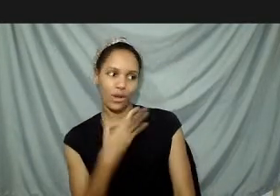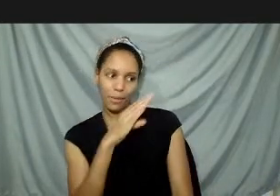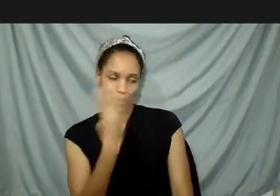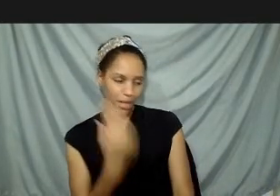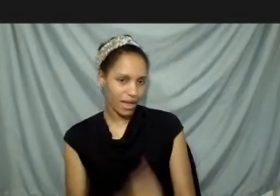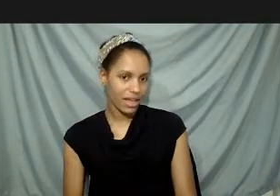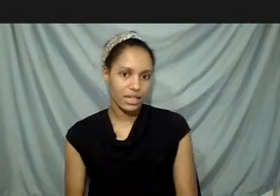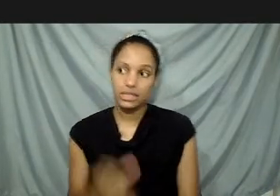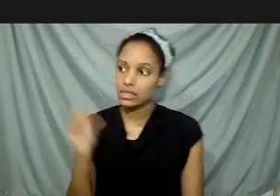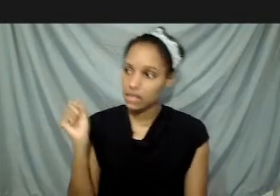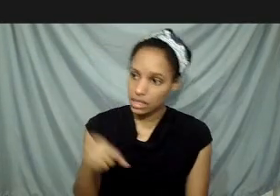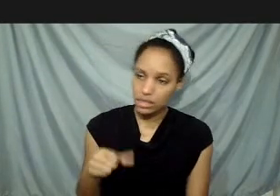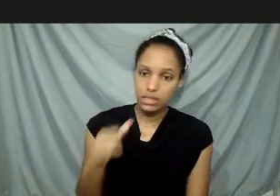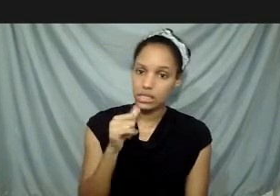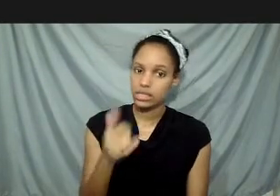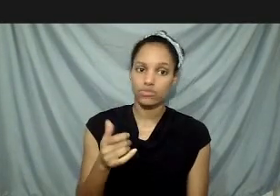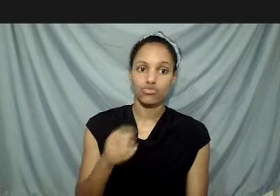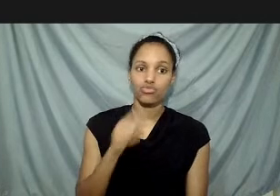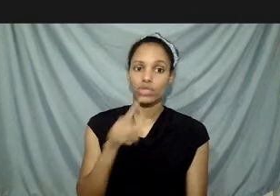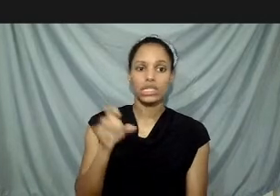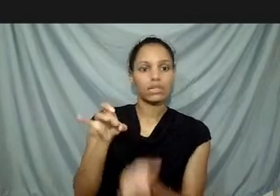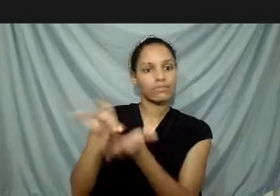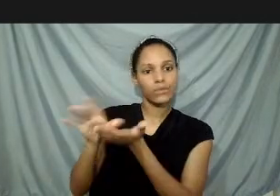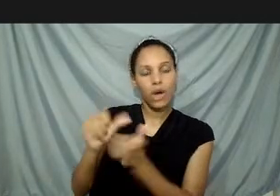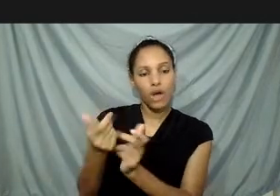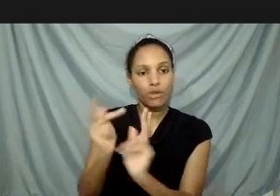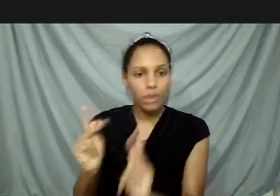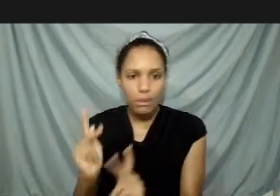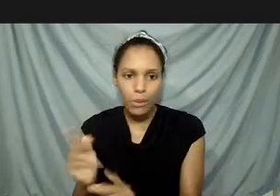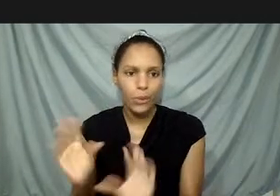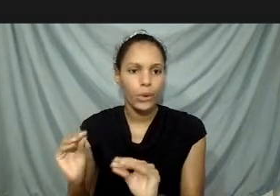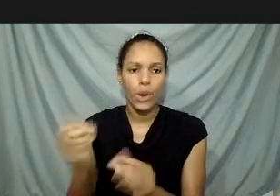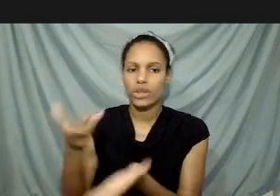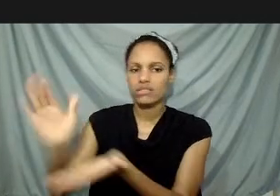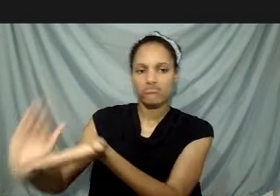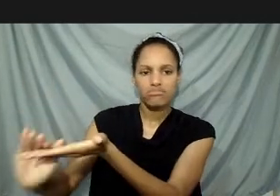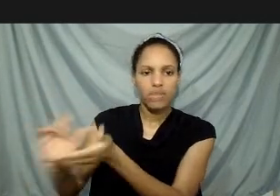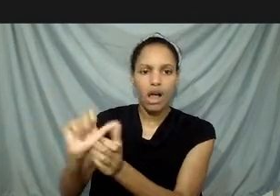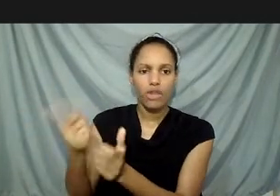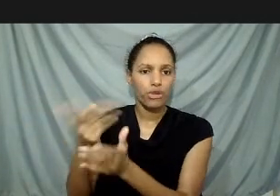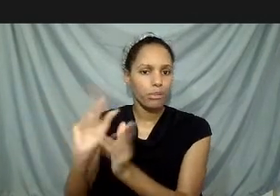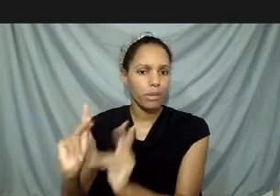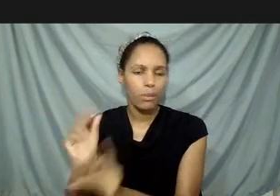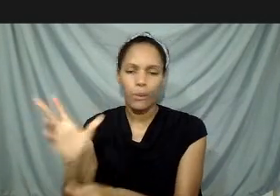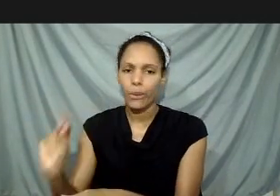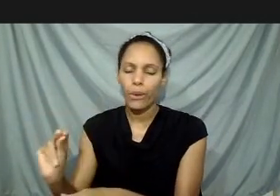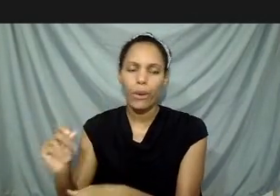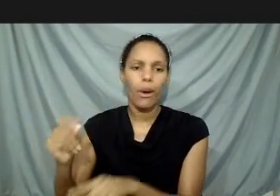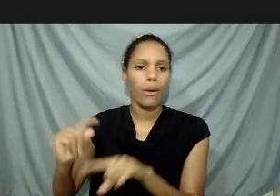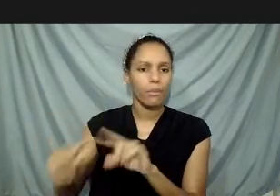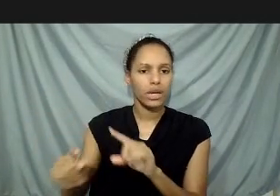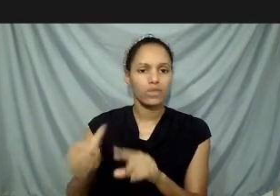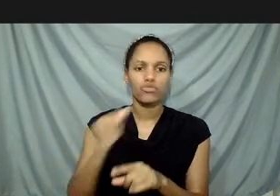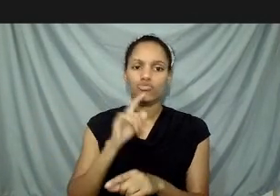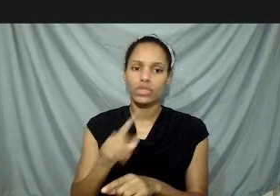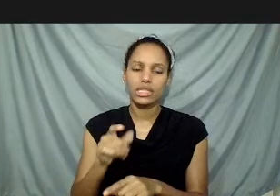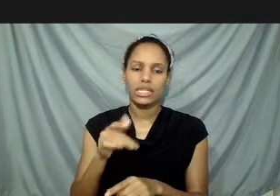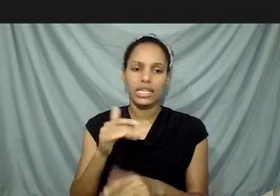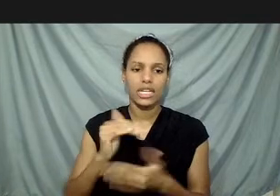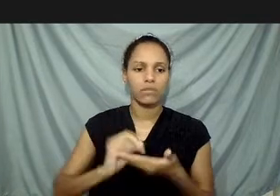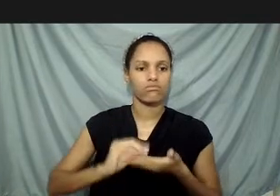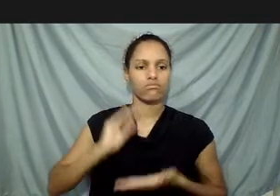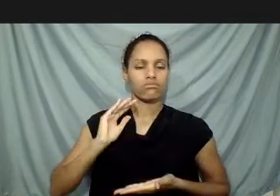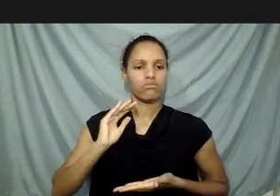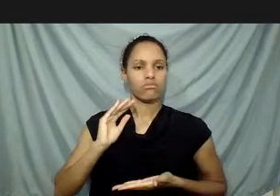doesn't exclude anybody else. It doesn't diminish anybody else or whatever. But it affirms what hasn't been affirmed, which hasn't